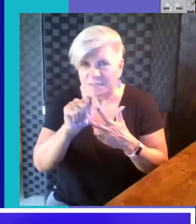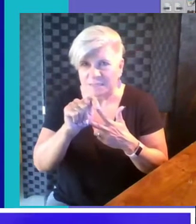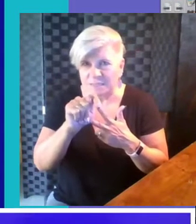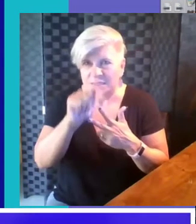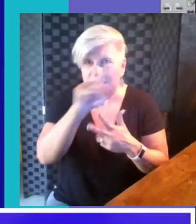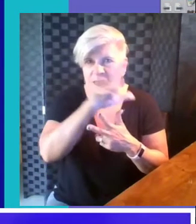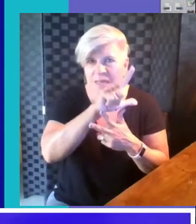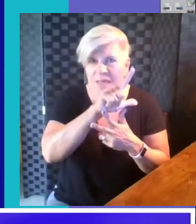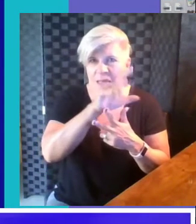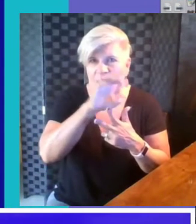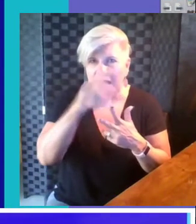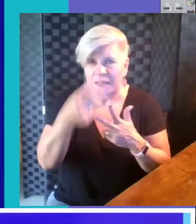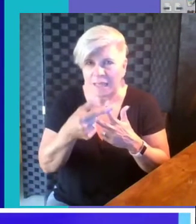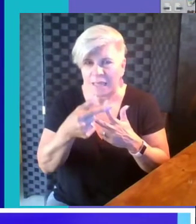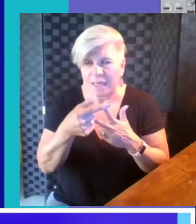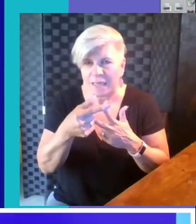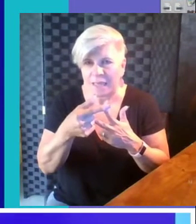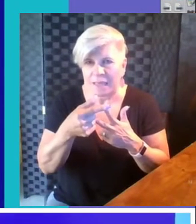j-et,